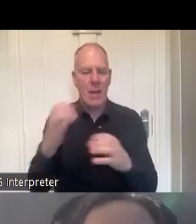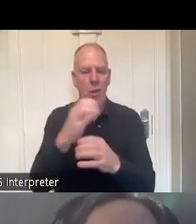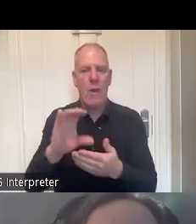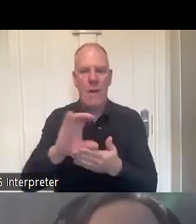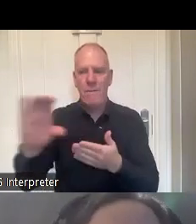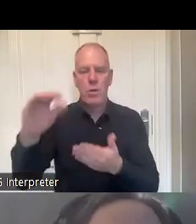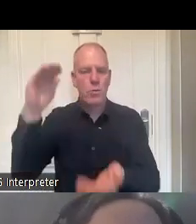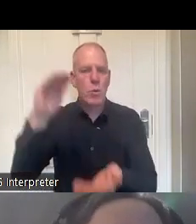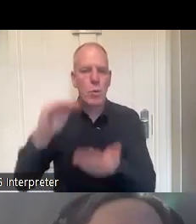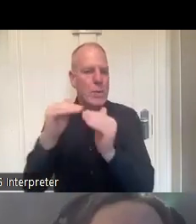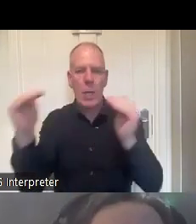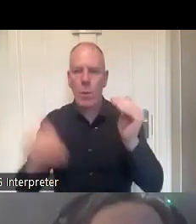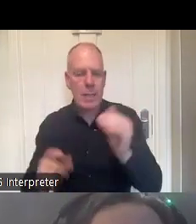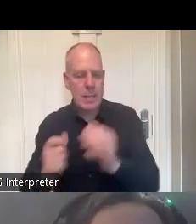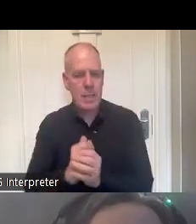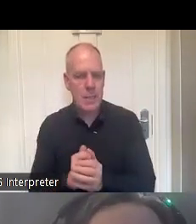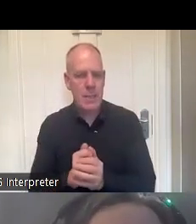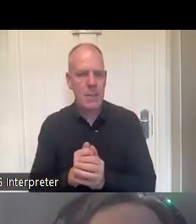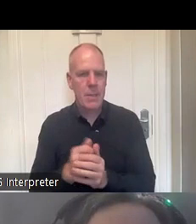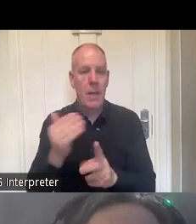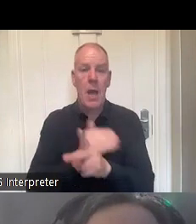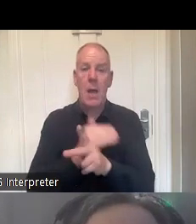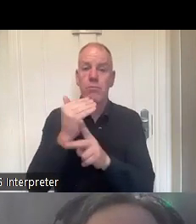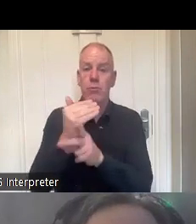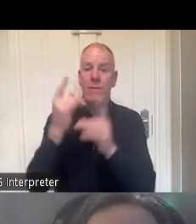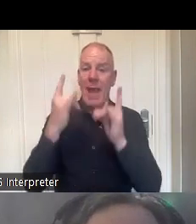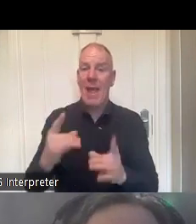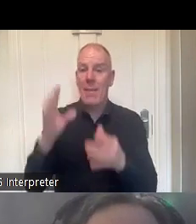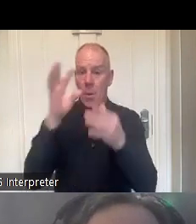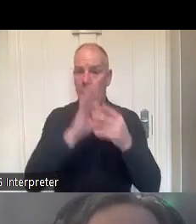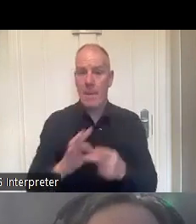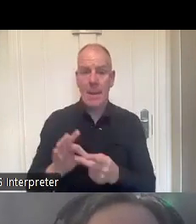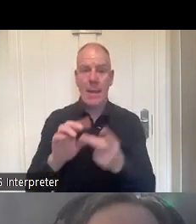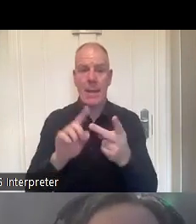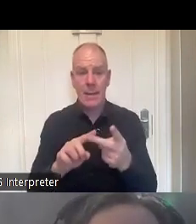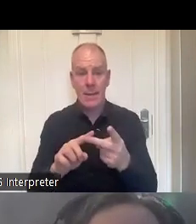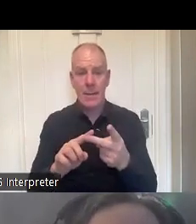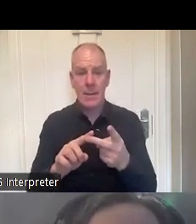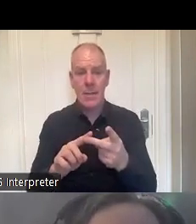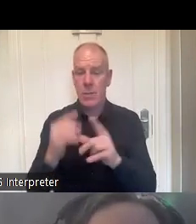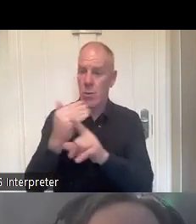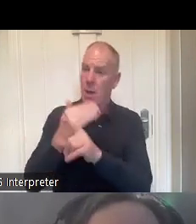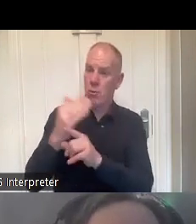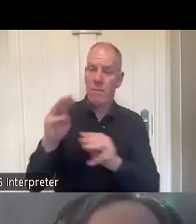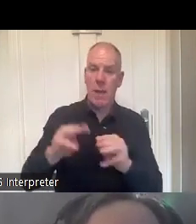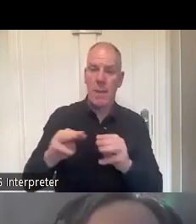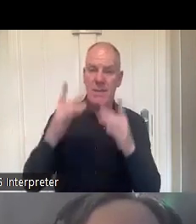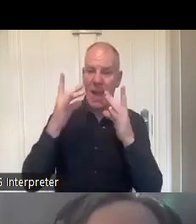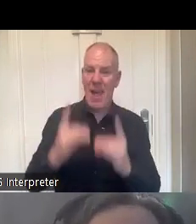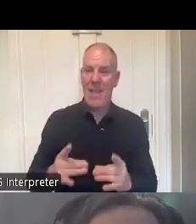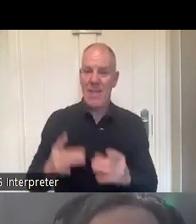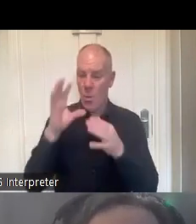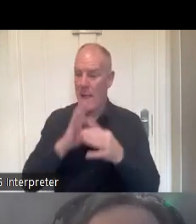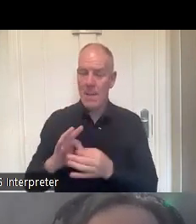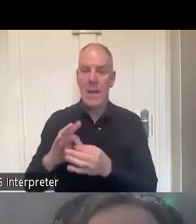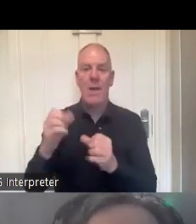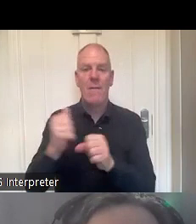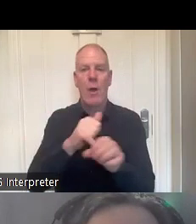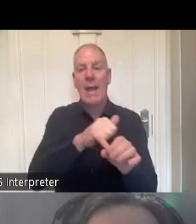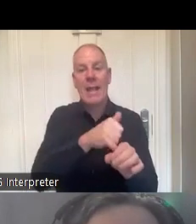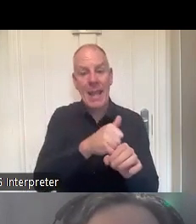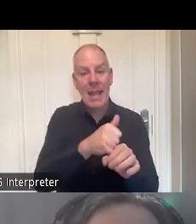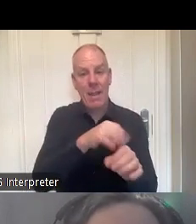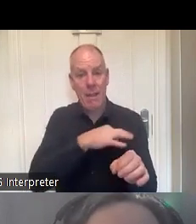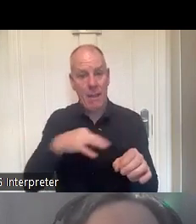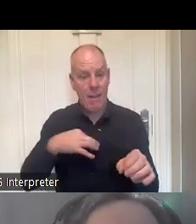inequities, improved health and well-being, to enhance the health and well-being populations by addressing both clinical and social determinants of